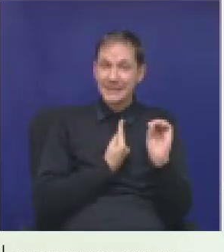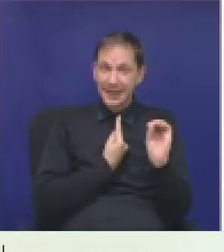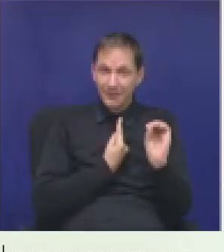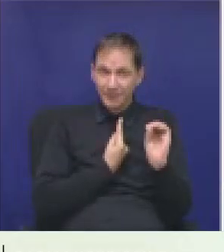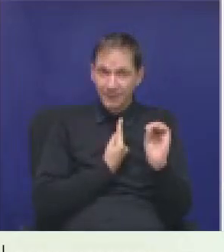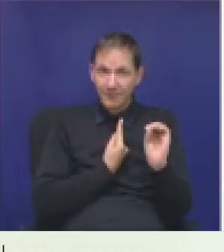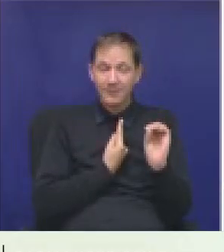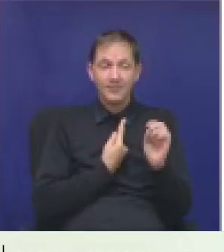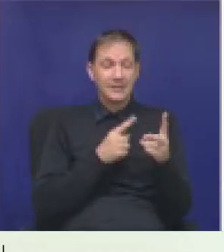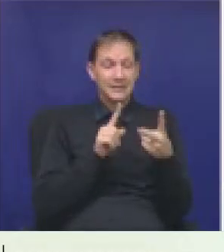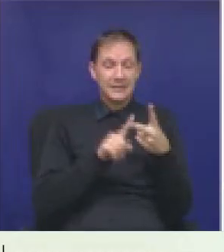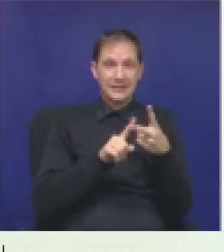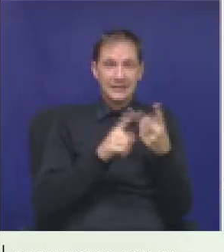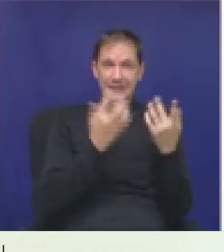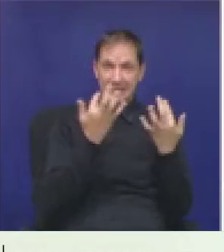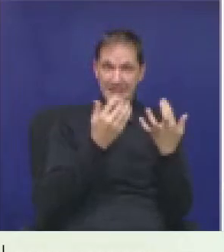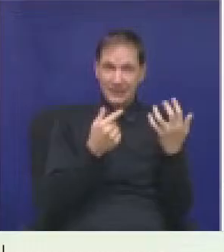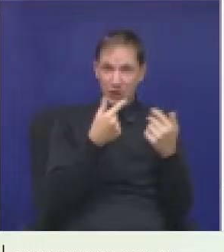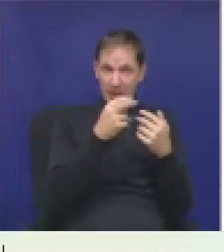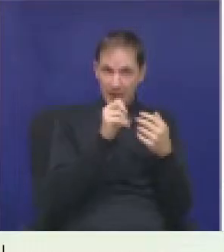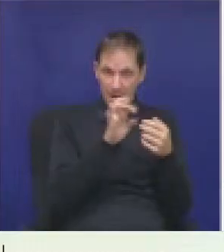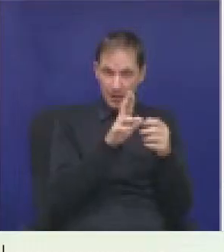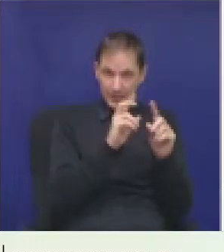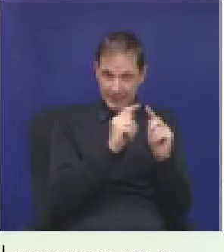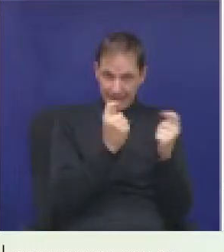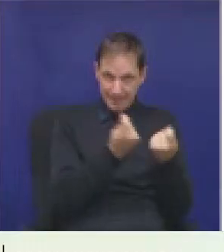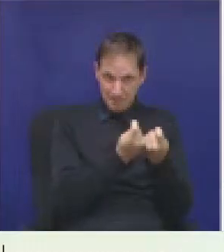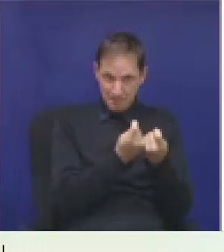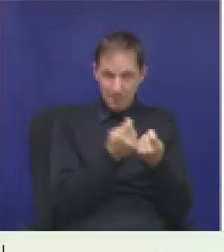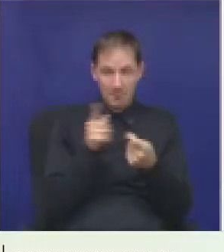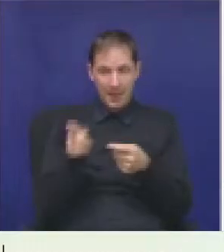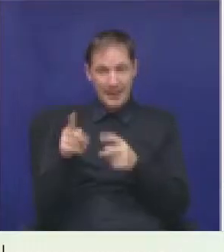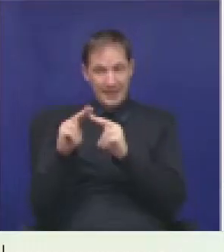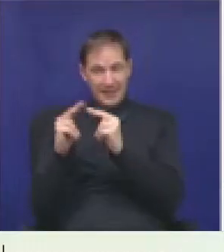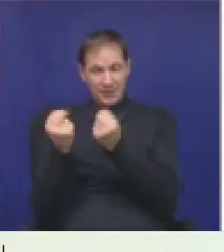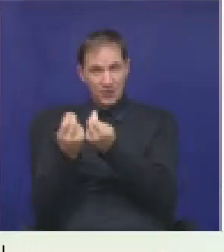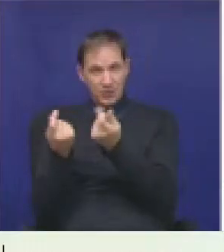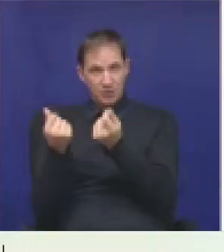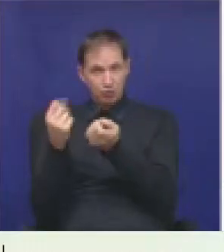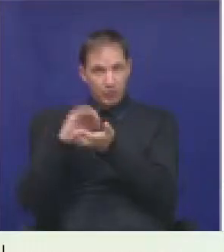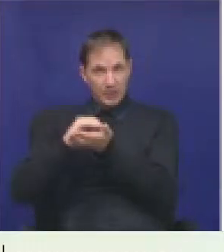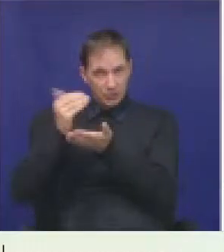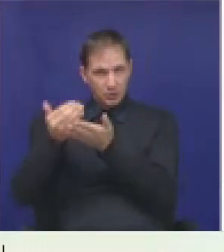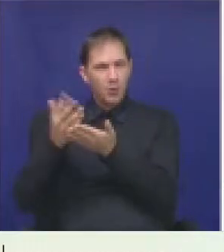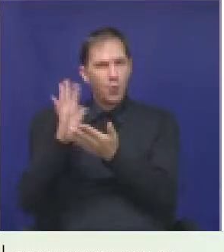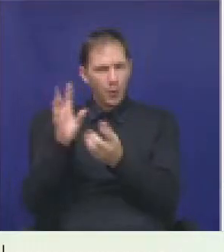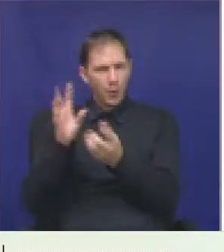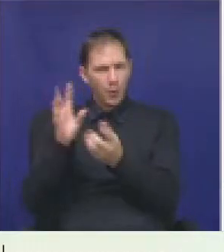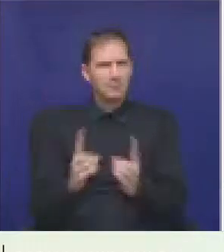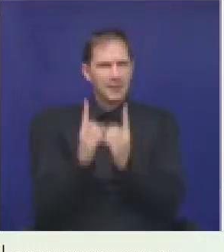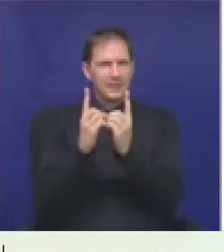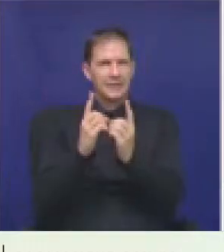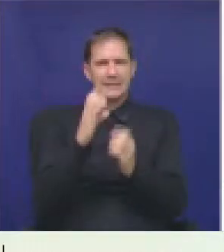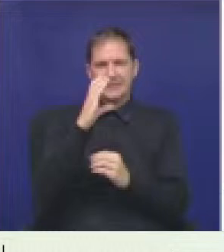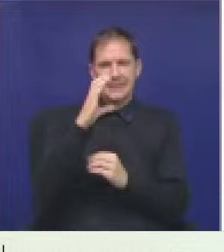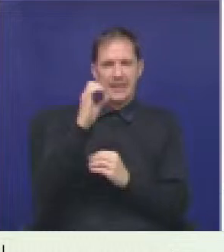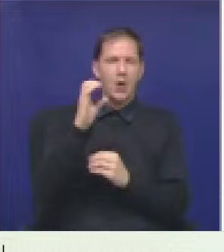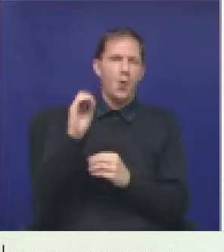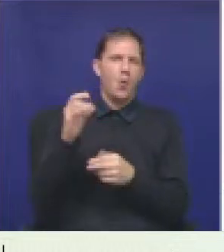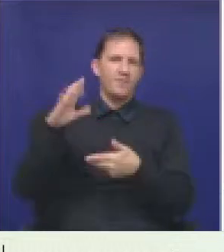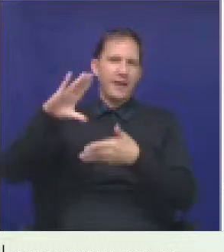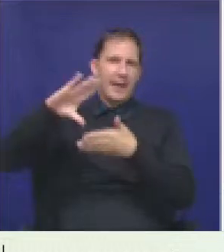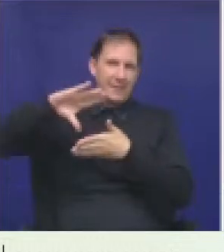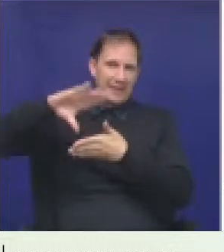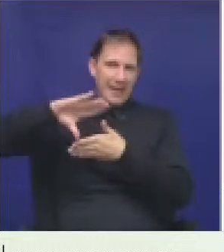the Statistician General and his team, and the team from National Treasury will be meeting with the outgoing CEO of Capitec and his